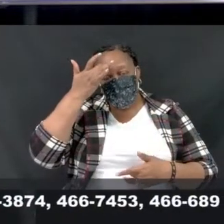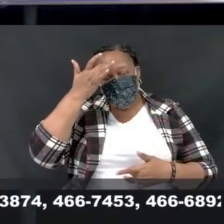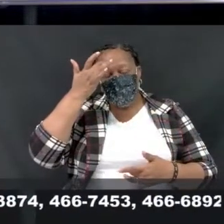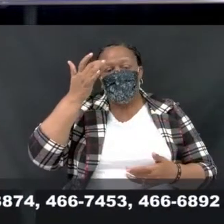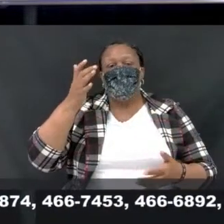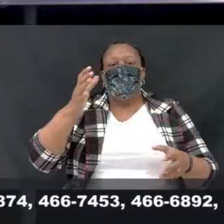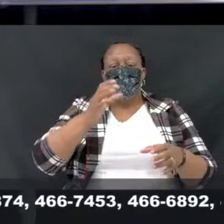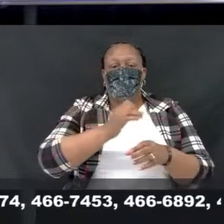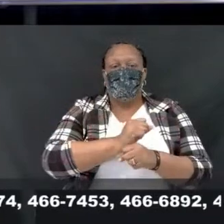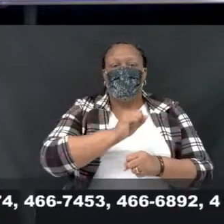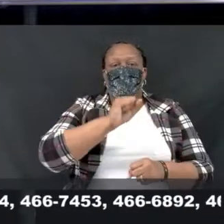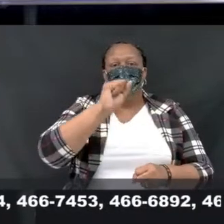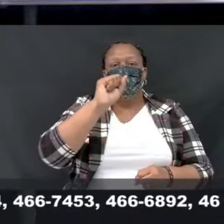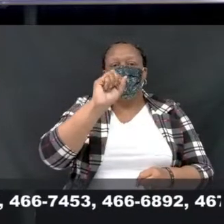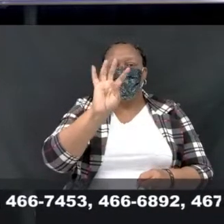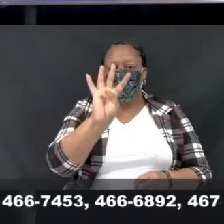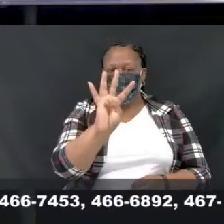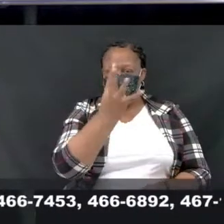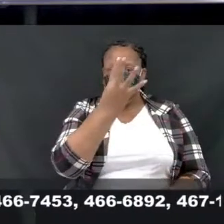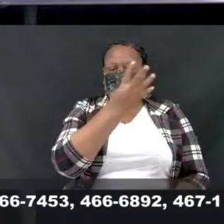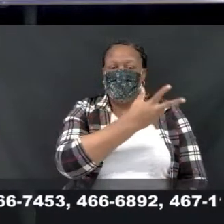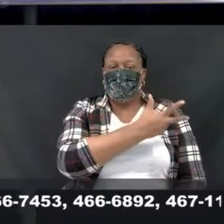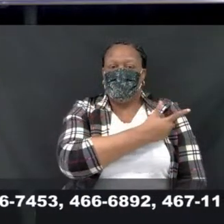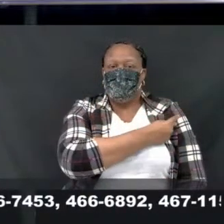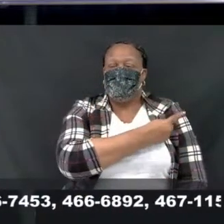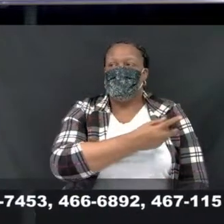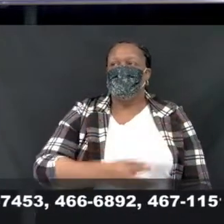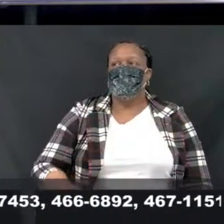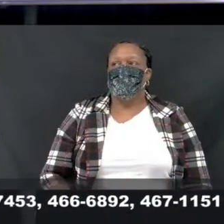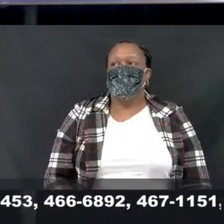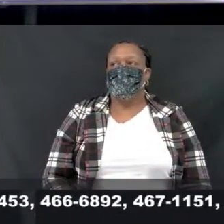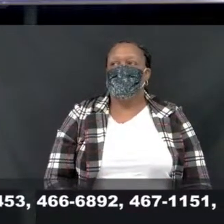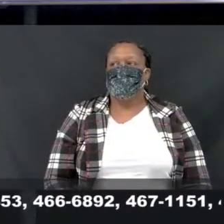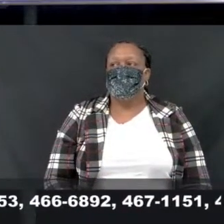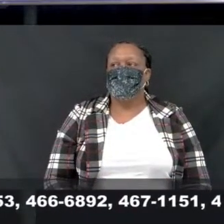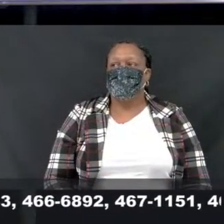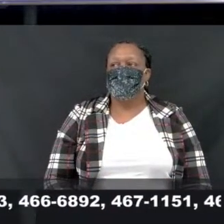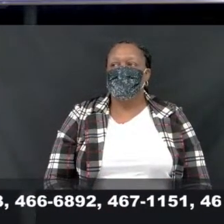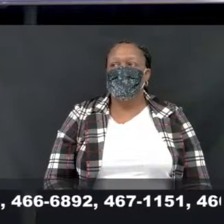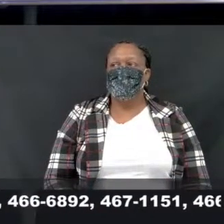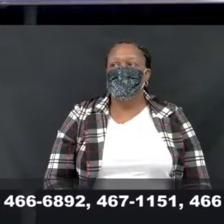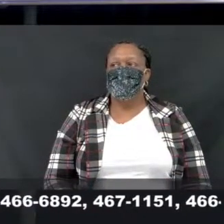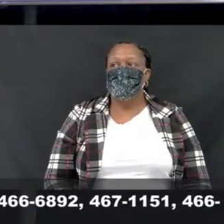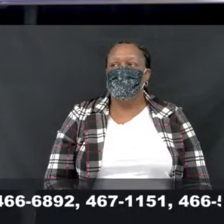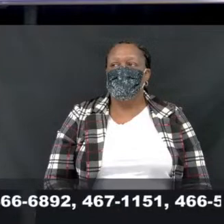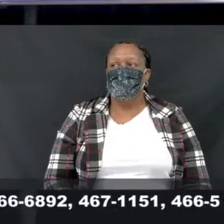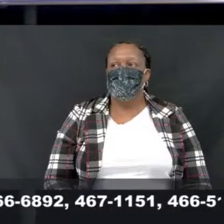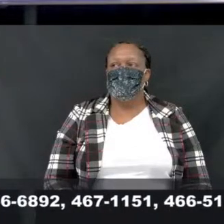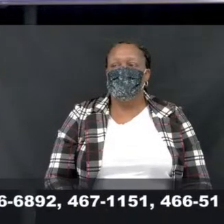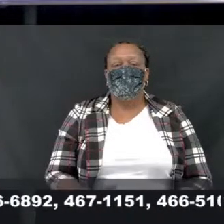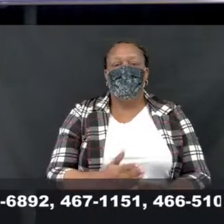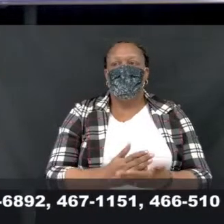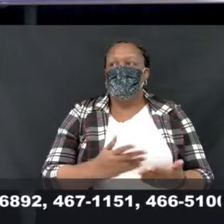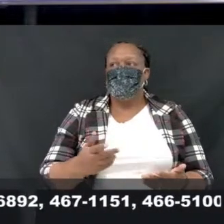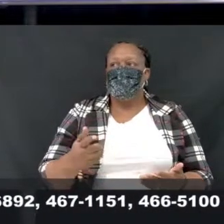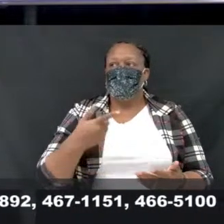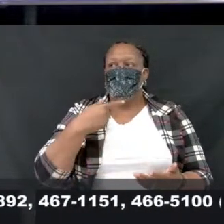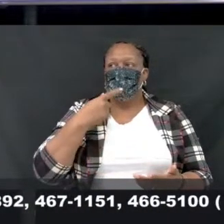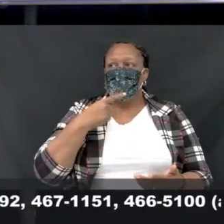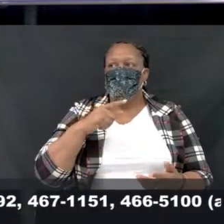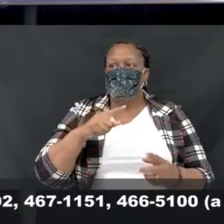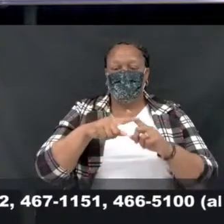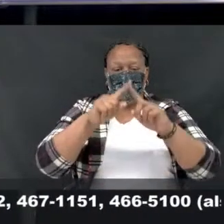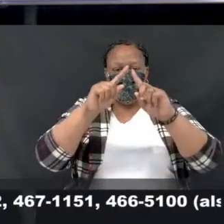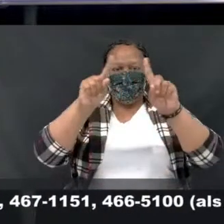the question that was asked before also about whether or not the tile is going to be presented. Just because we are not going to